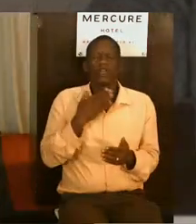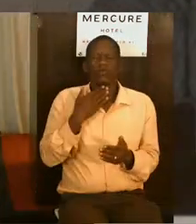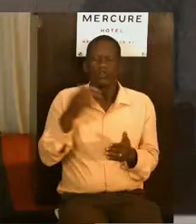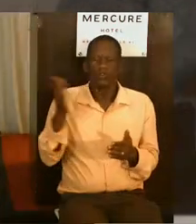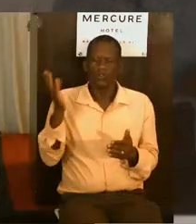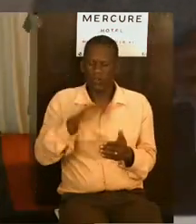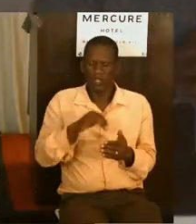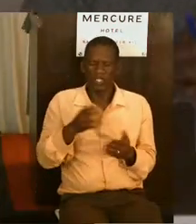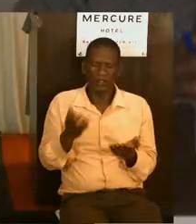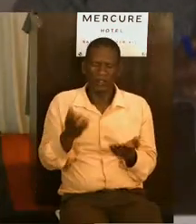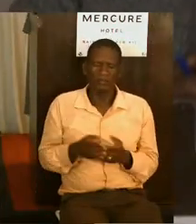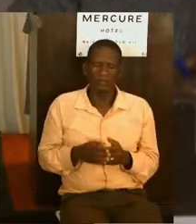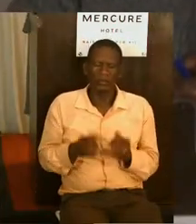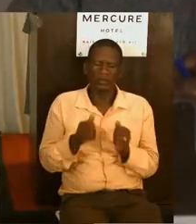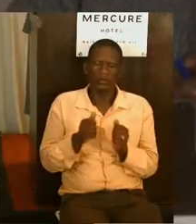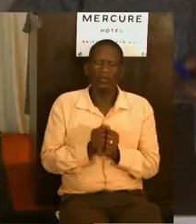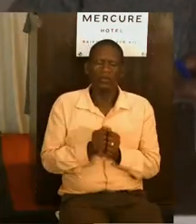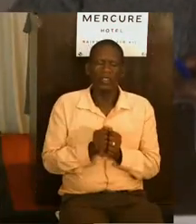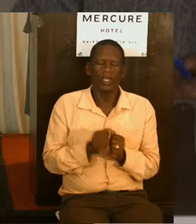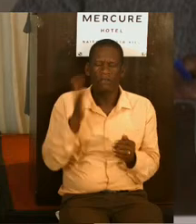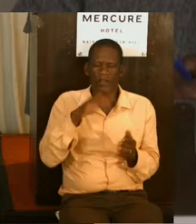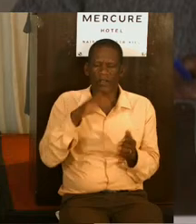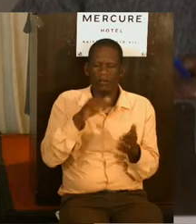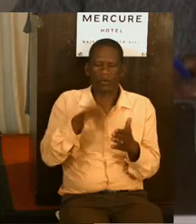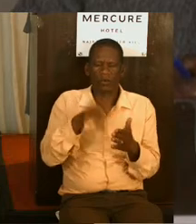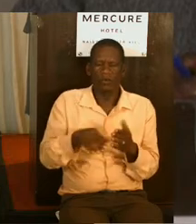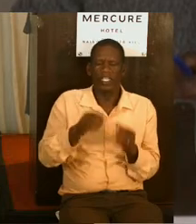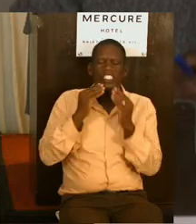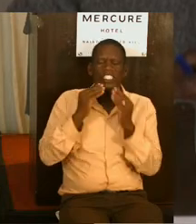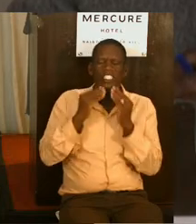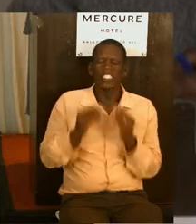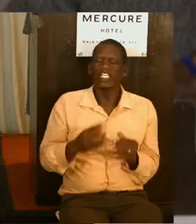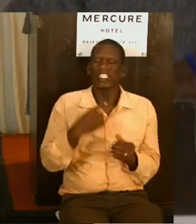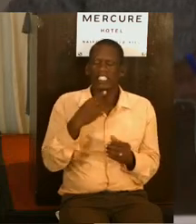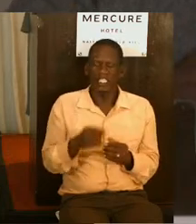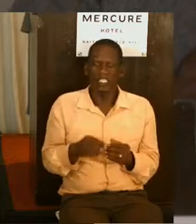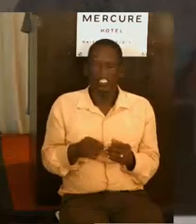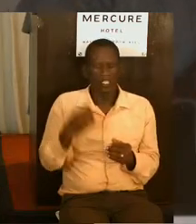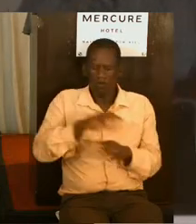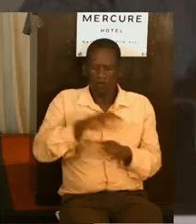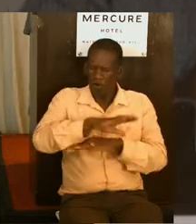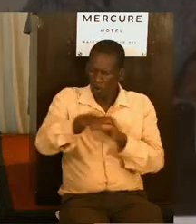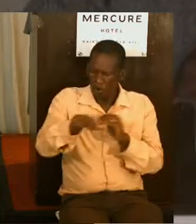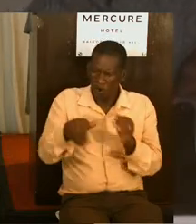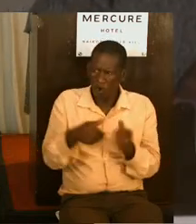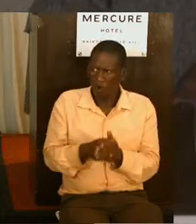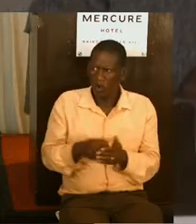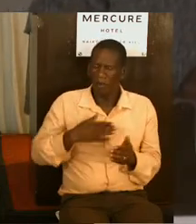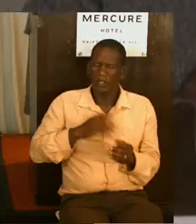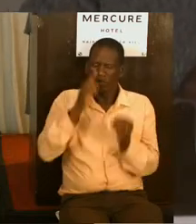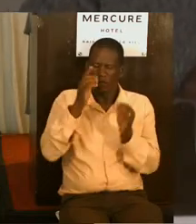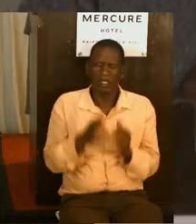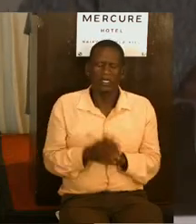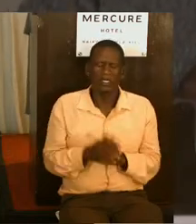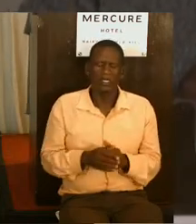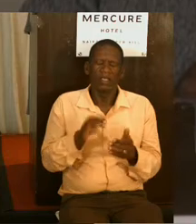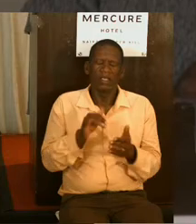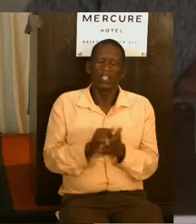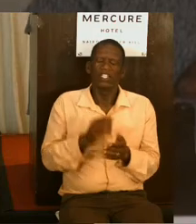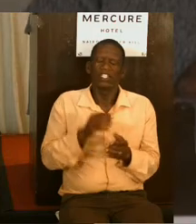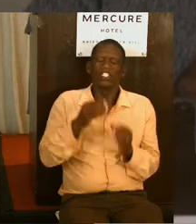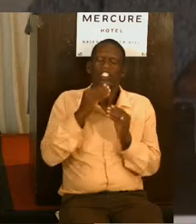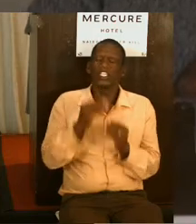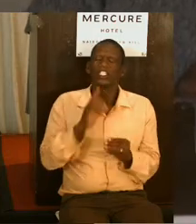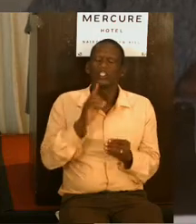wind up with what the Sheikh said on behalf of all my speakers that